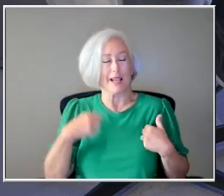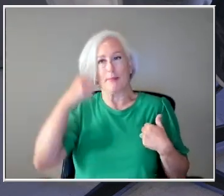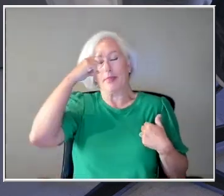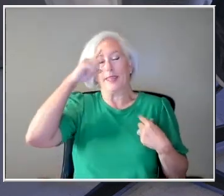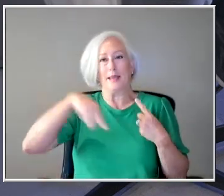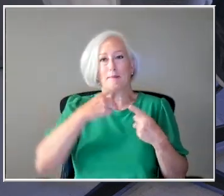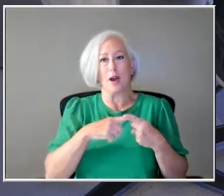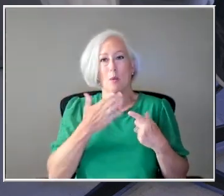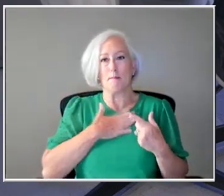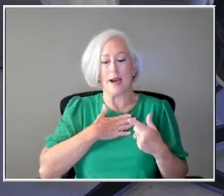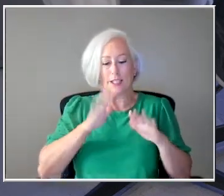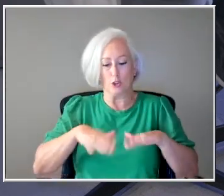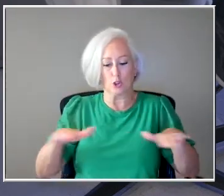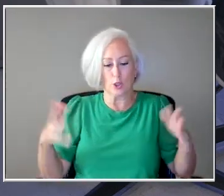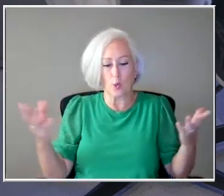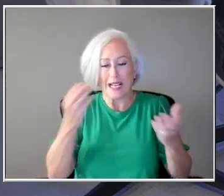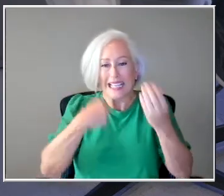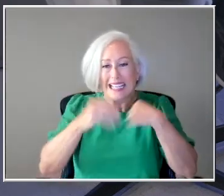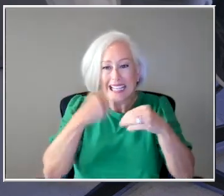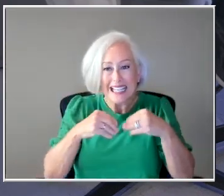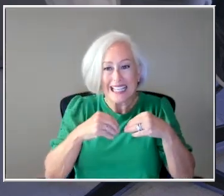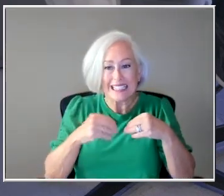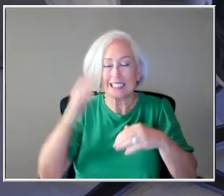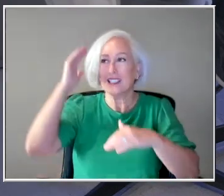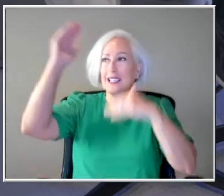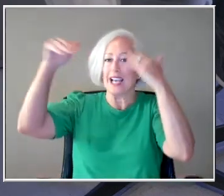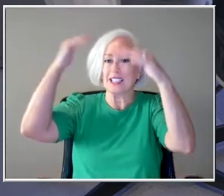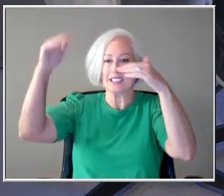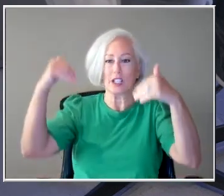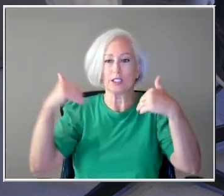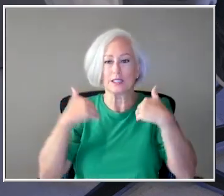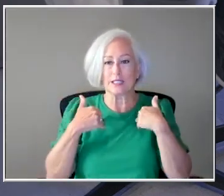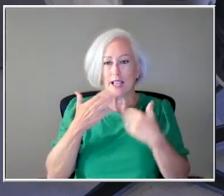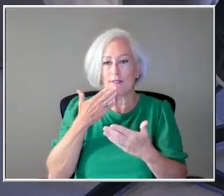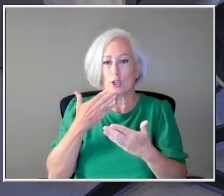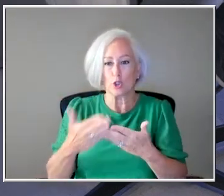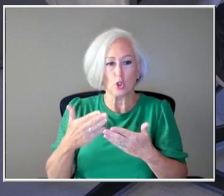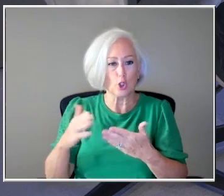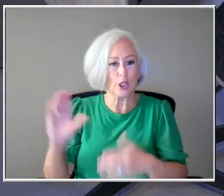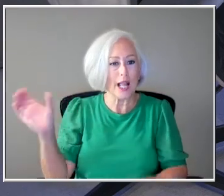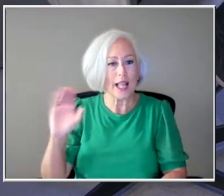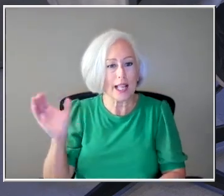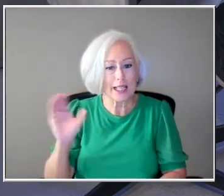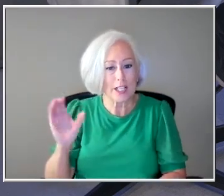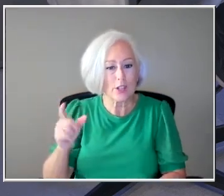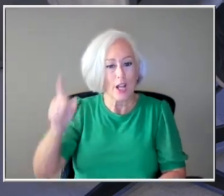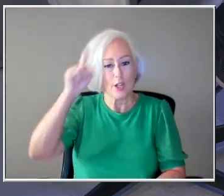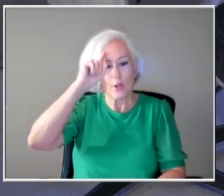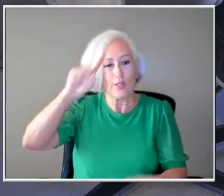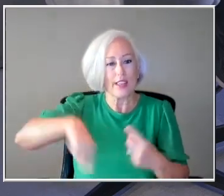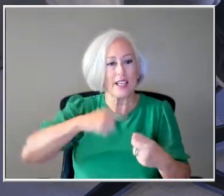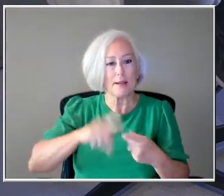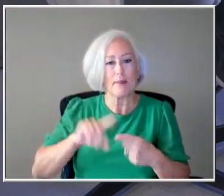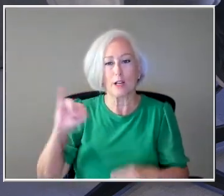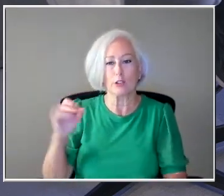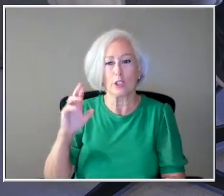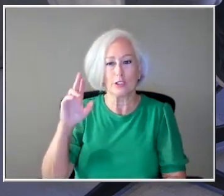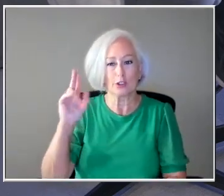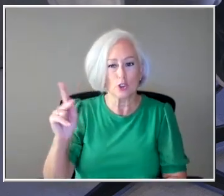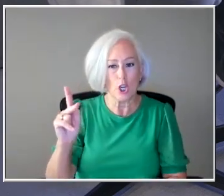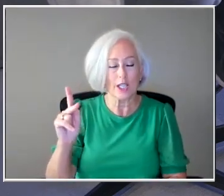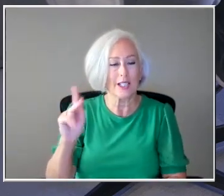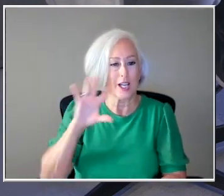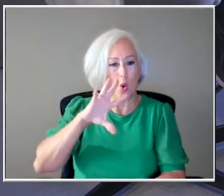adults having good cholesterol, we talk about the foods they're eating. So when you think of the junk that sometimes gets in our kids' hands, is that something